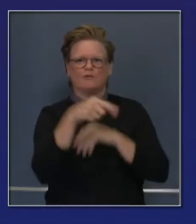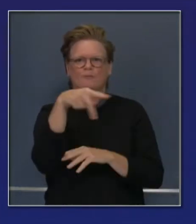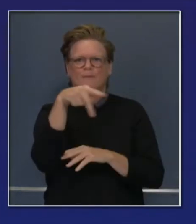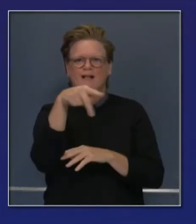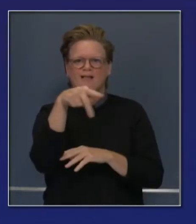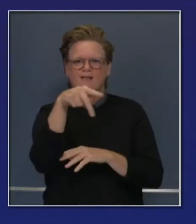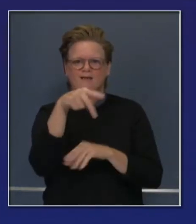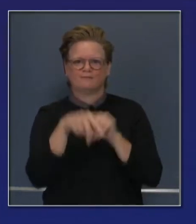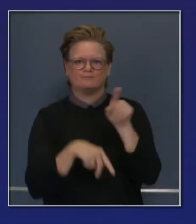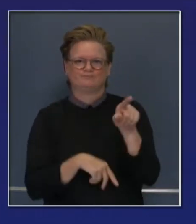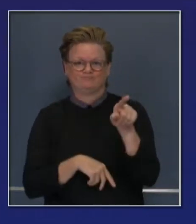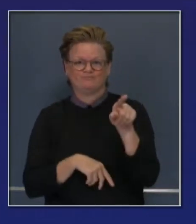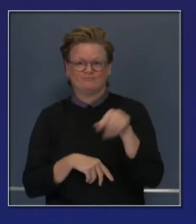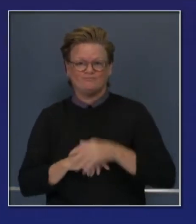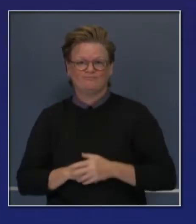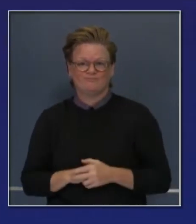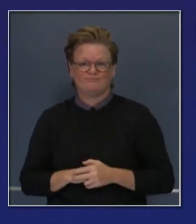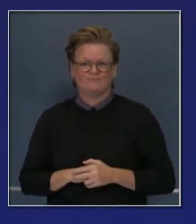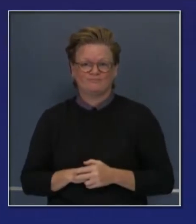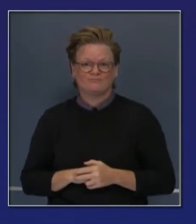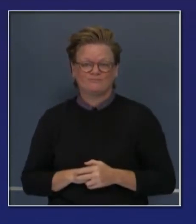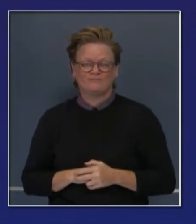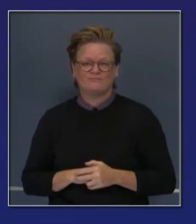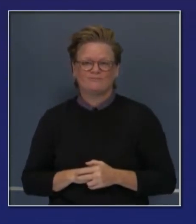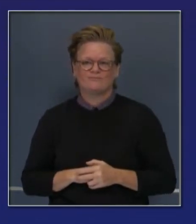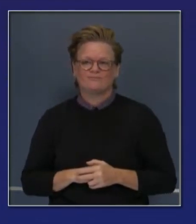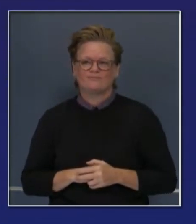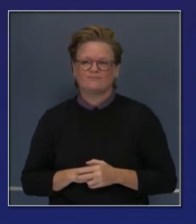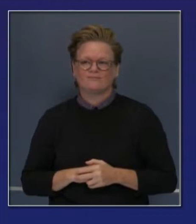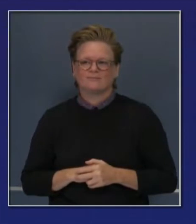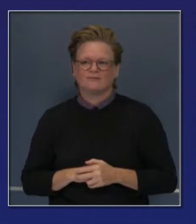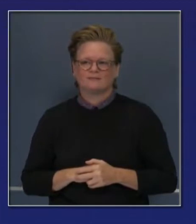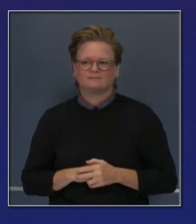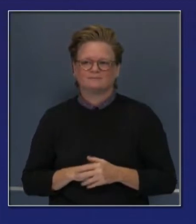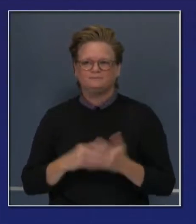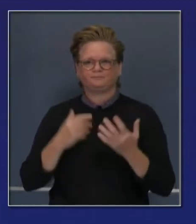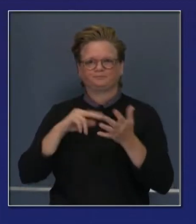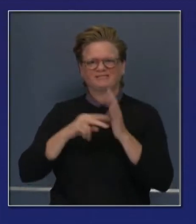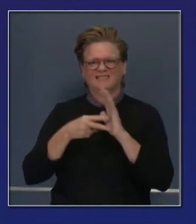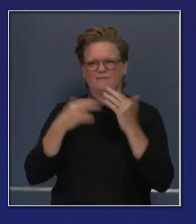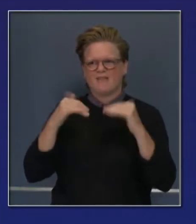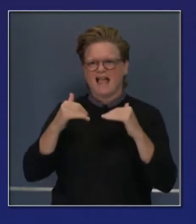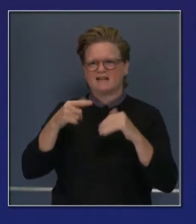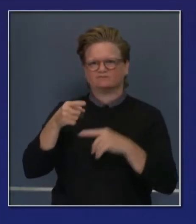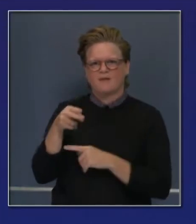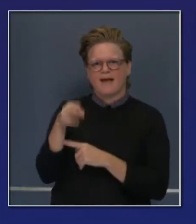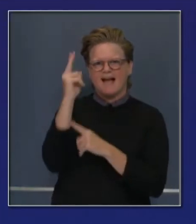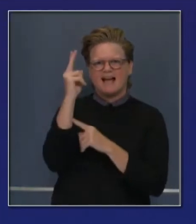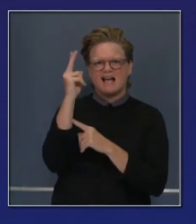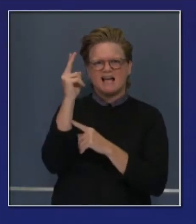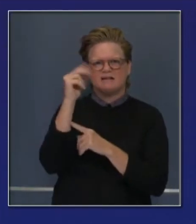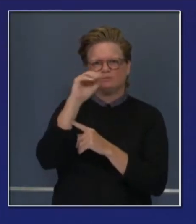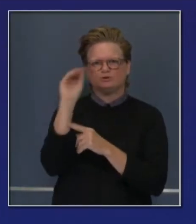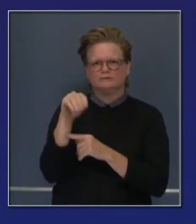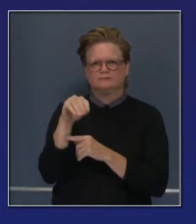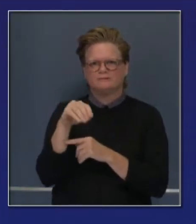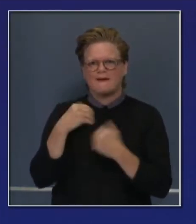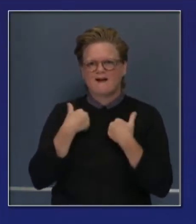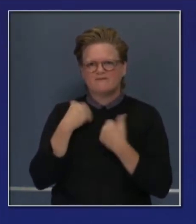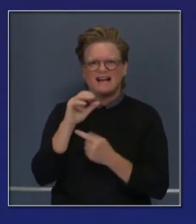purple category as the widespread as it relates to the impact, the community spread, the background spread of